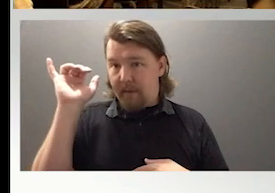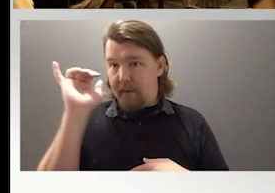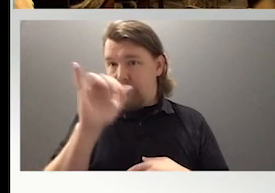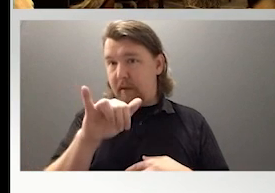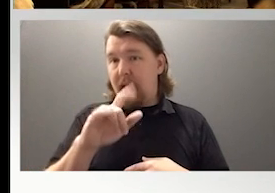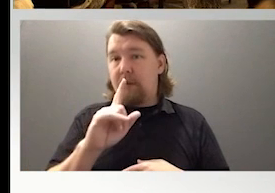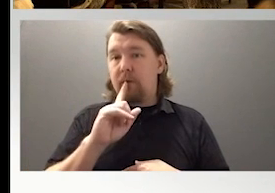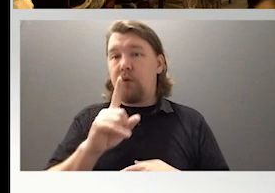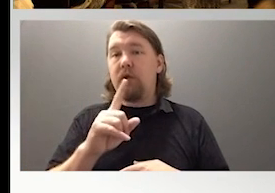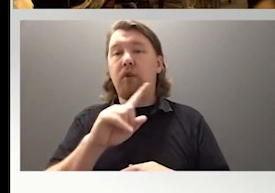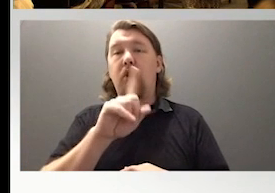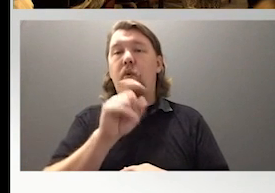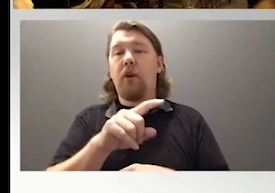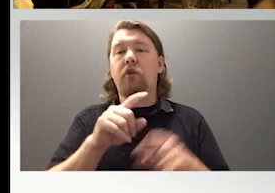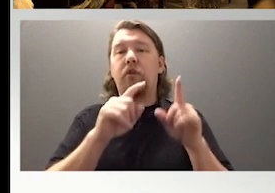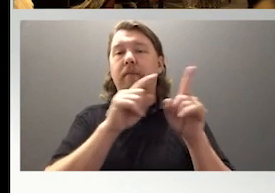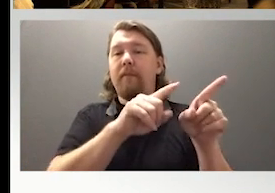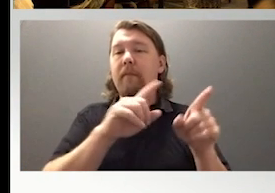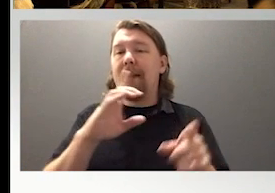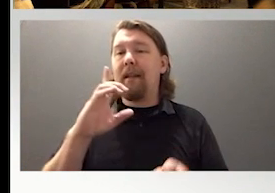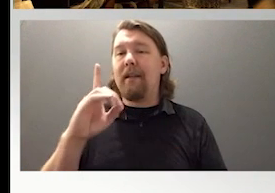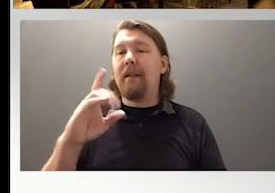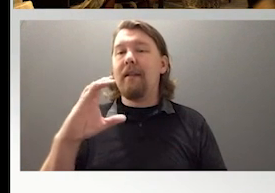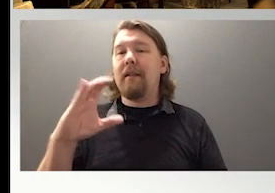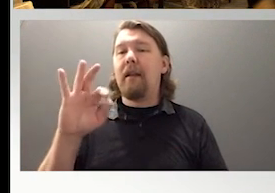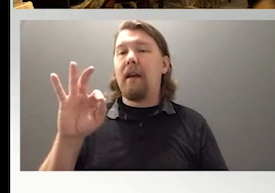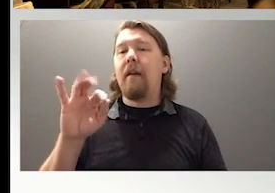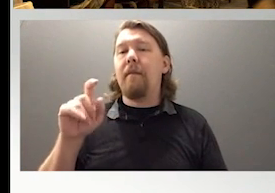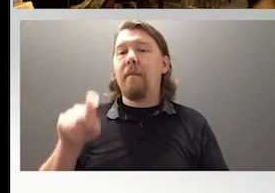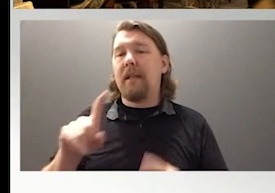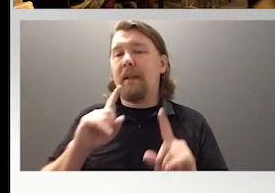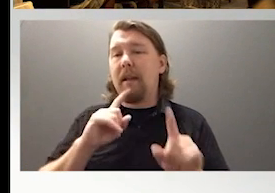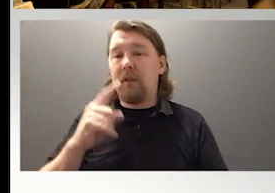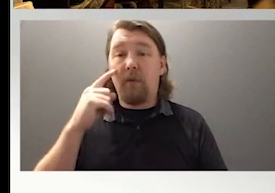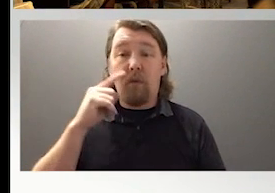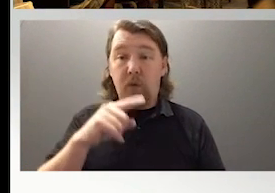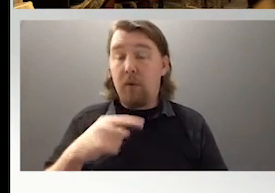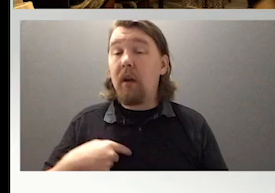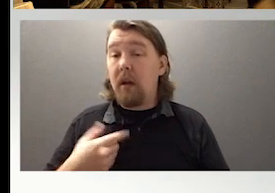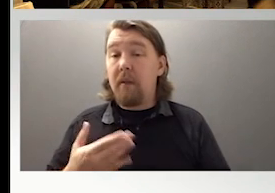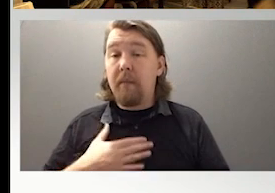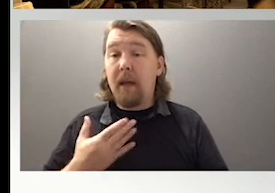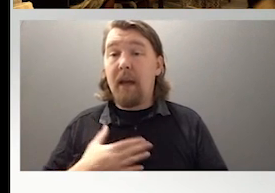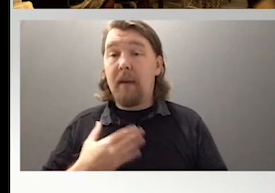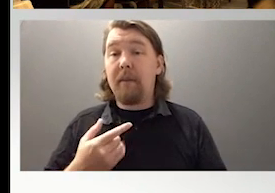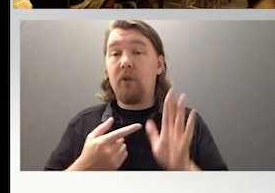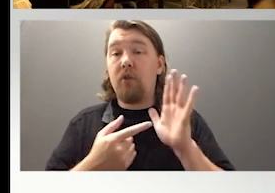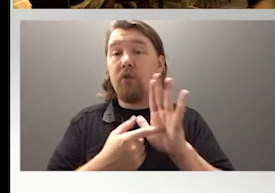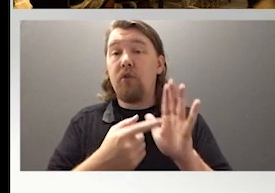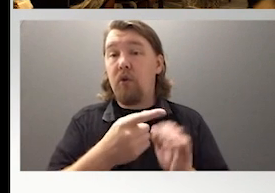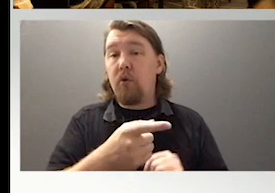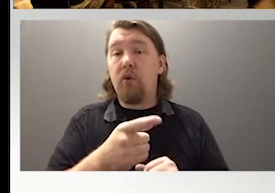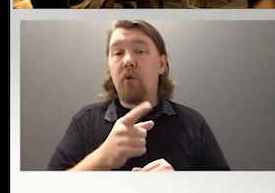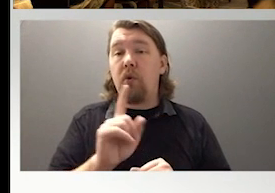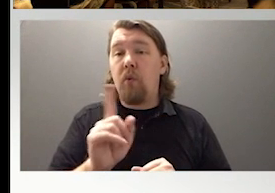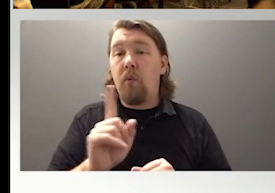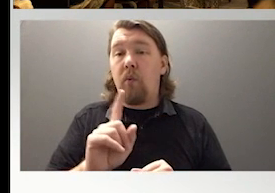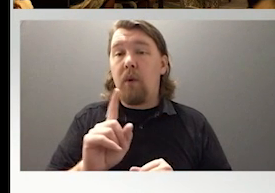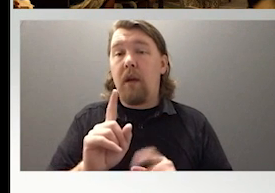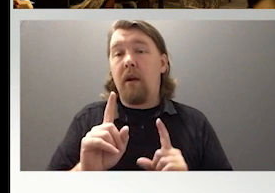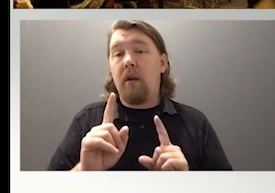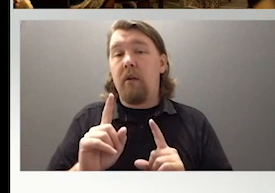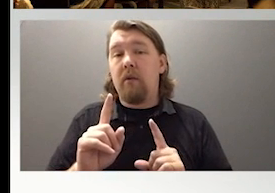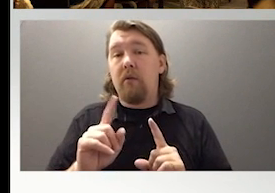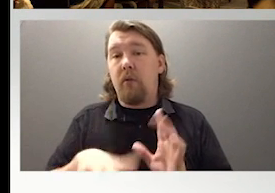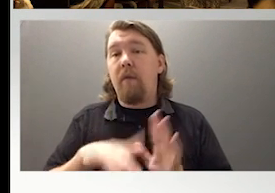that's definitely a question that DCF would need to be able to answer for you. And I'll be happy to show you or point you in the right direction of